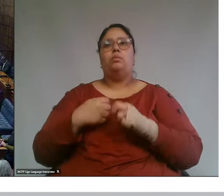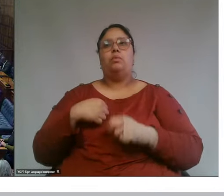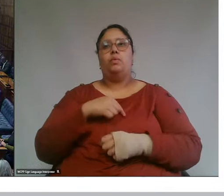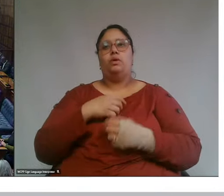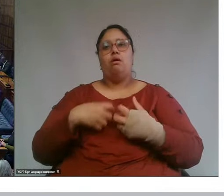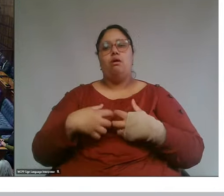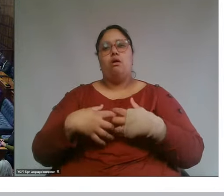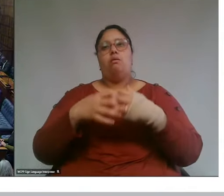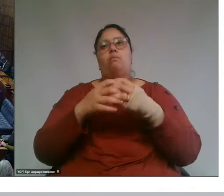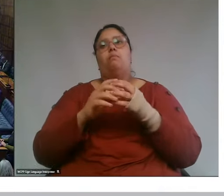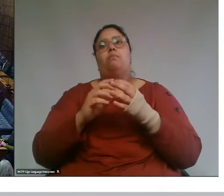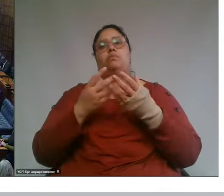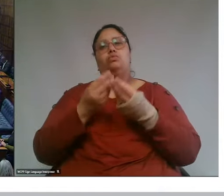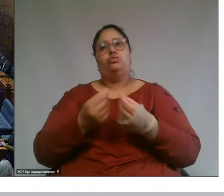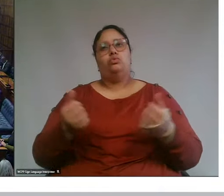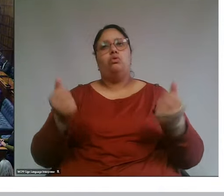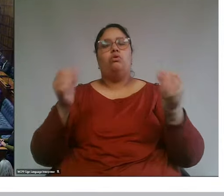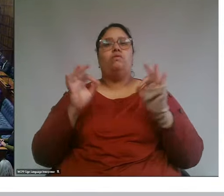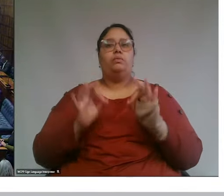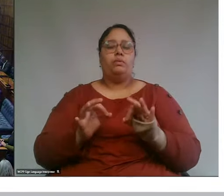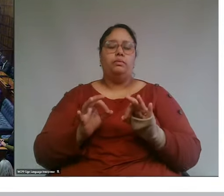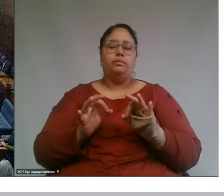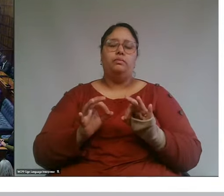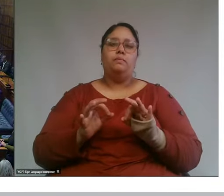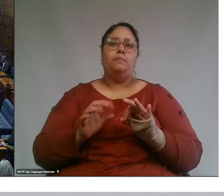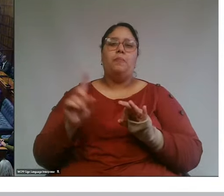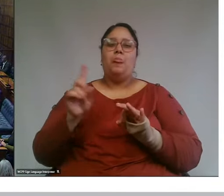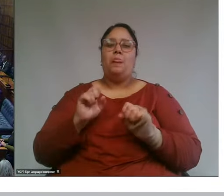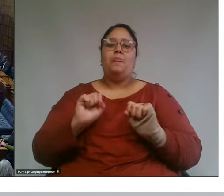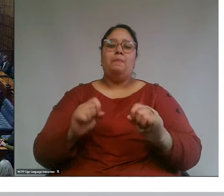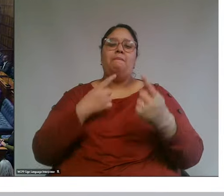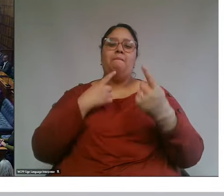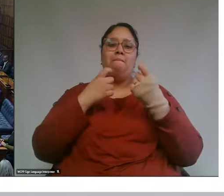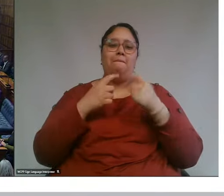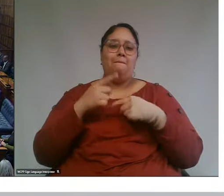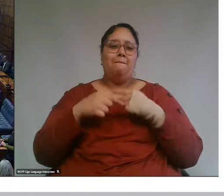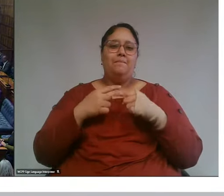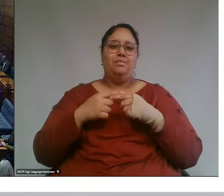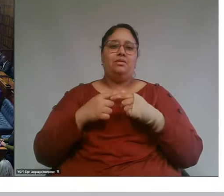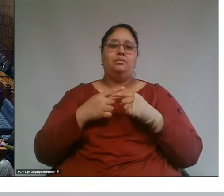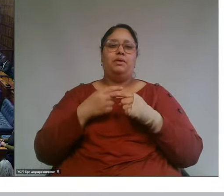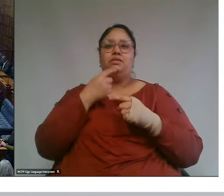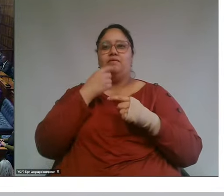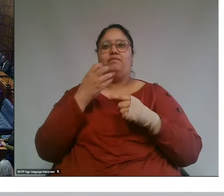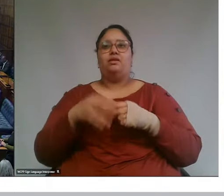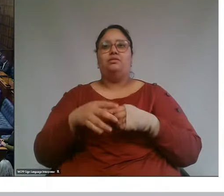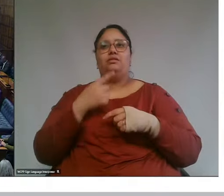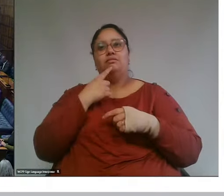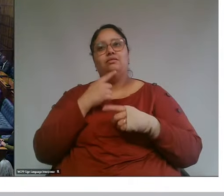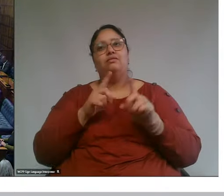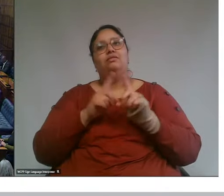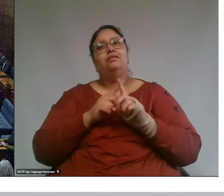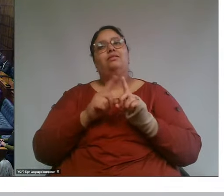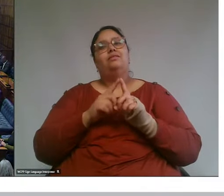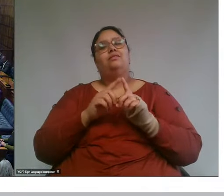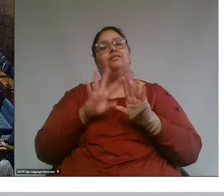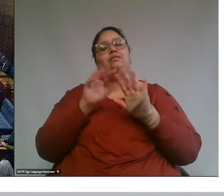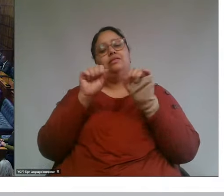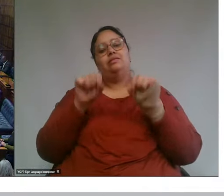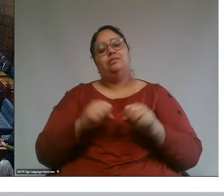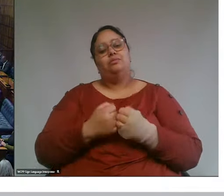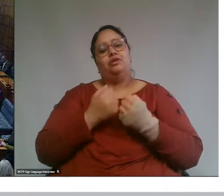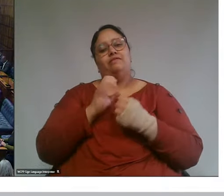unblock and to resolve um what those complaints also do is they give us some insight into what some of the systemic challeng Es